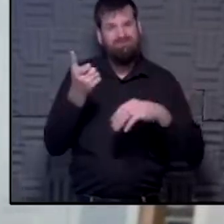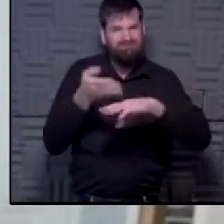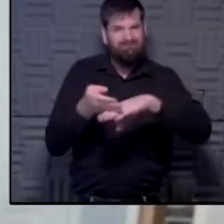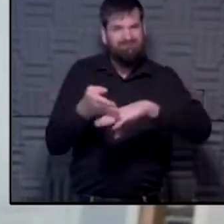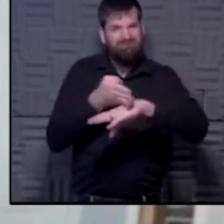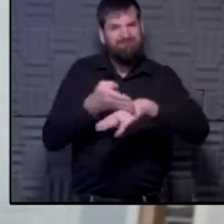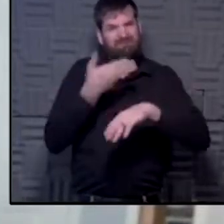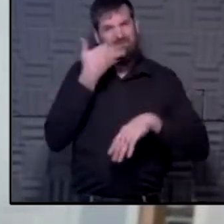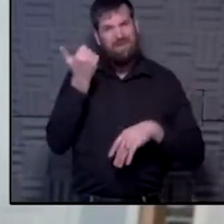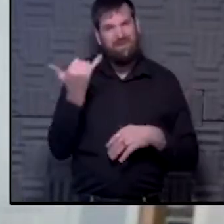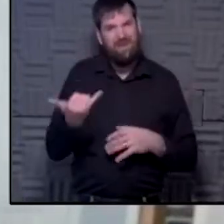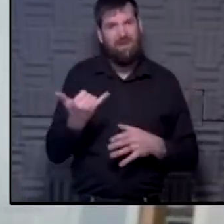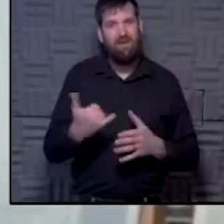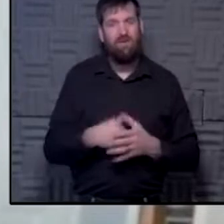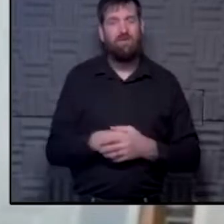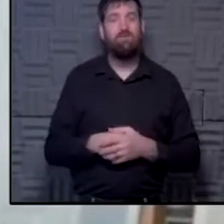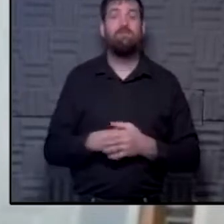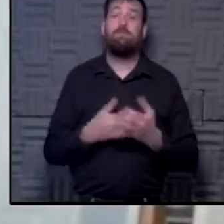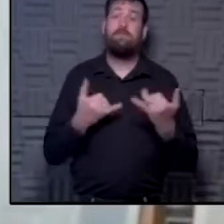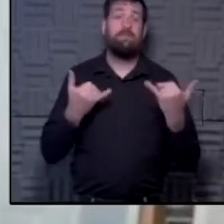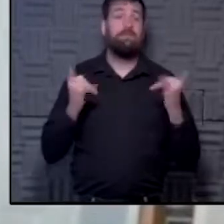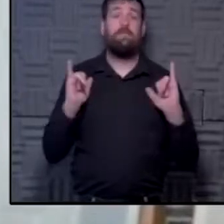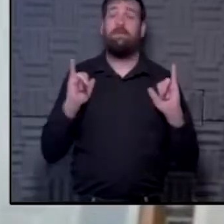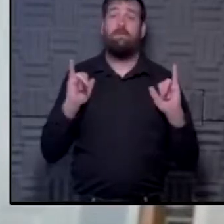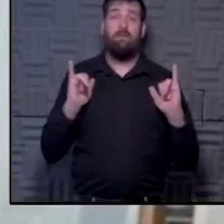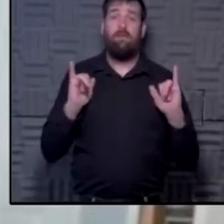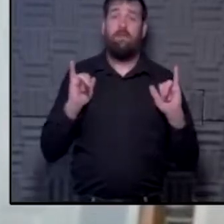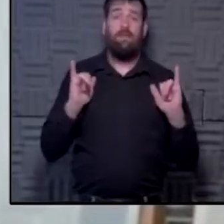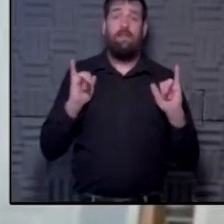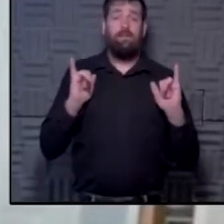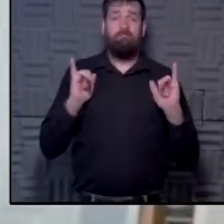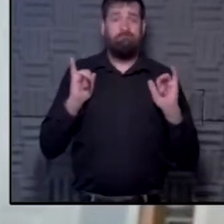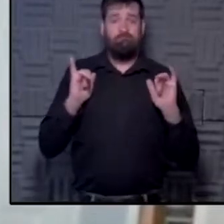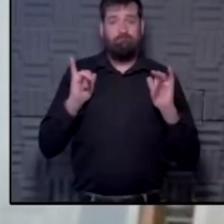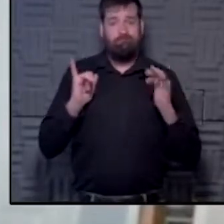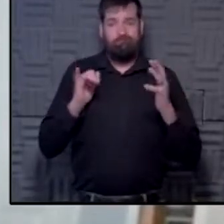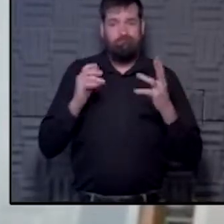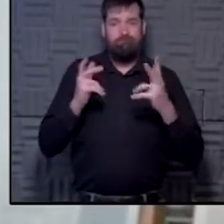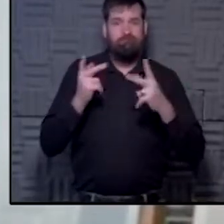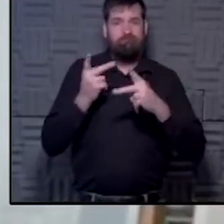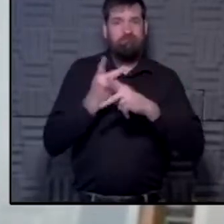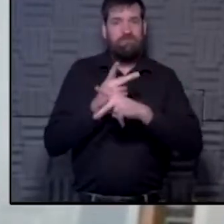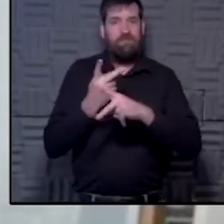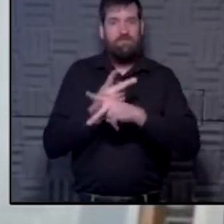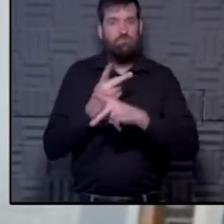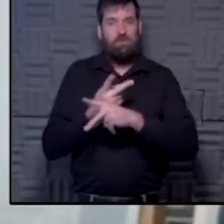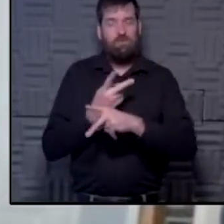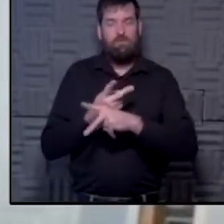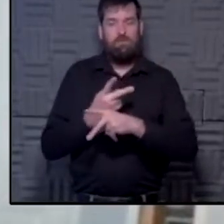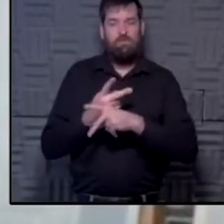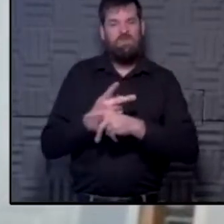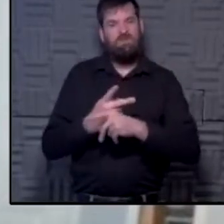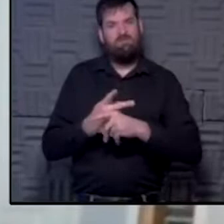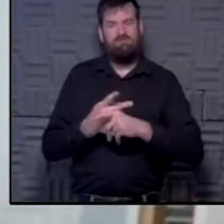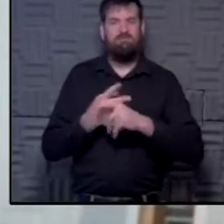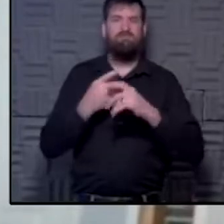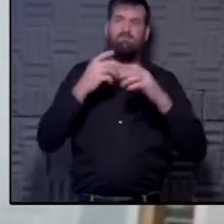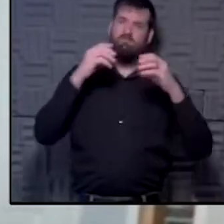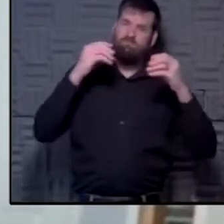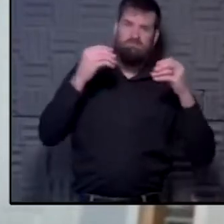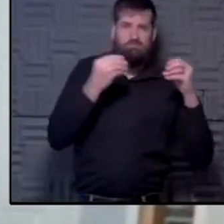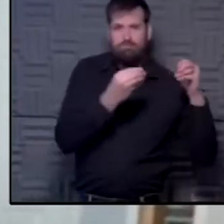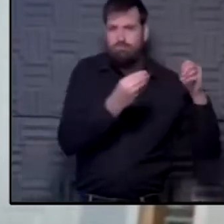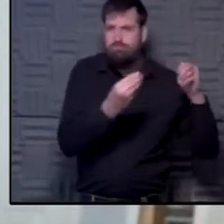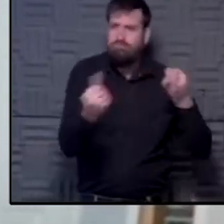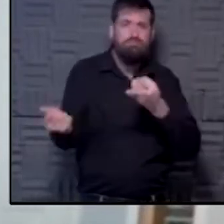time around. We still have not figured out, you know, big, highly efficient throughput